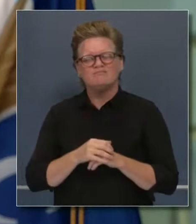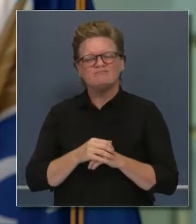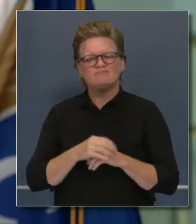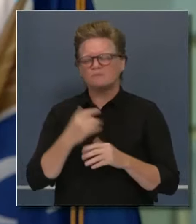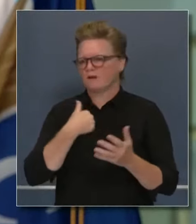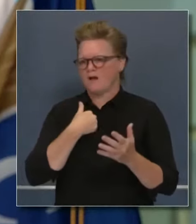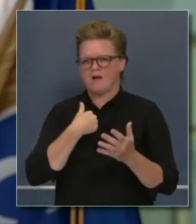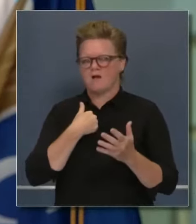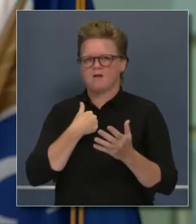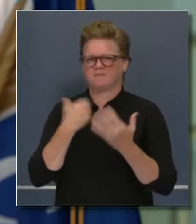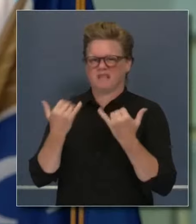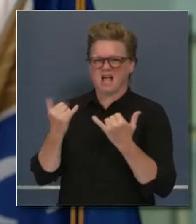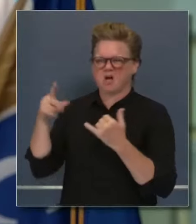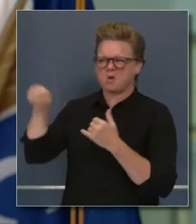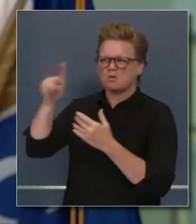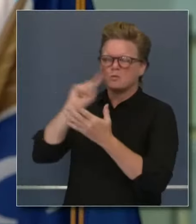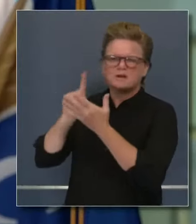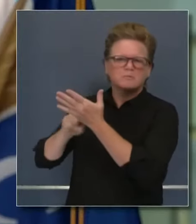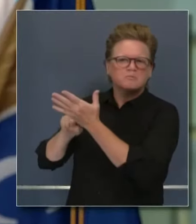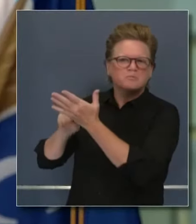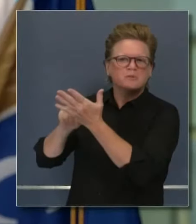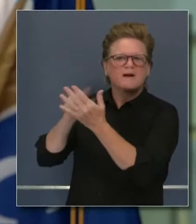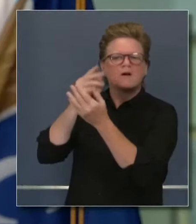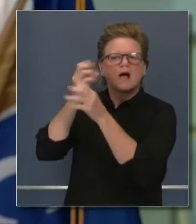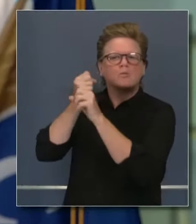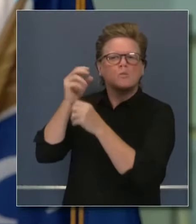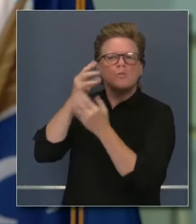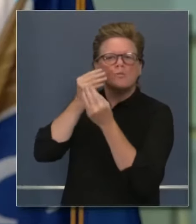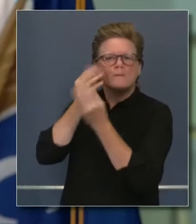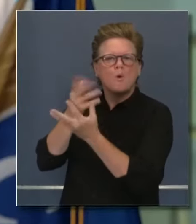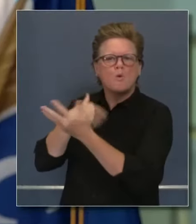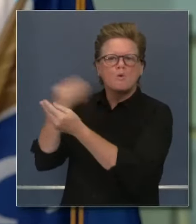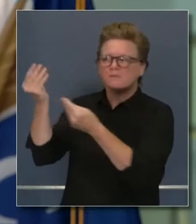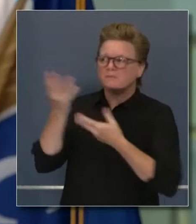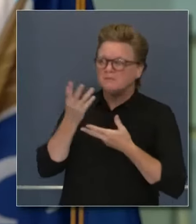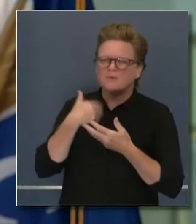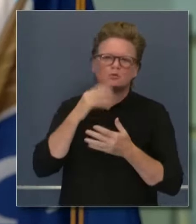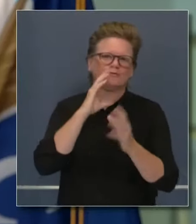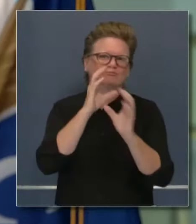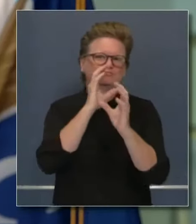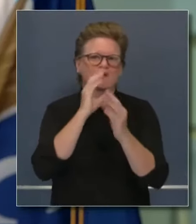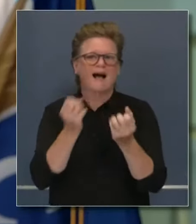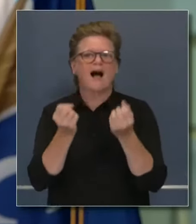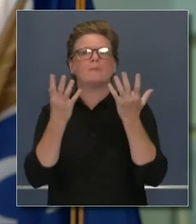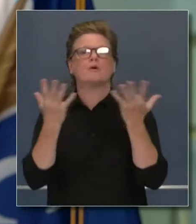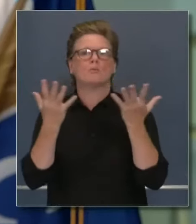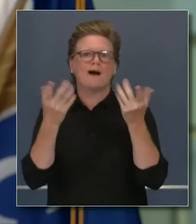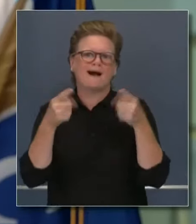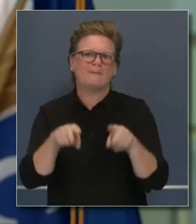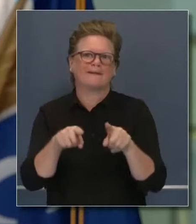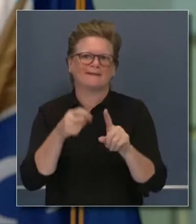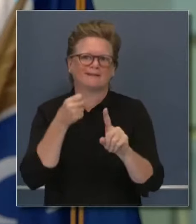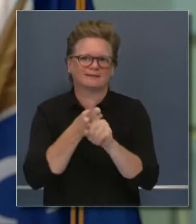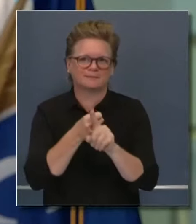know that you are the beneficiary, among many others, of statements that the CHP has made in this space as